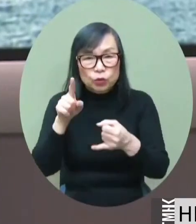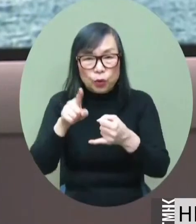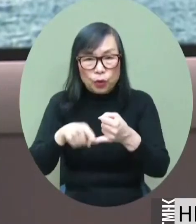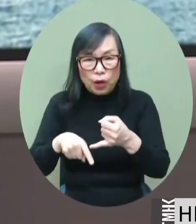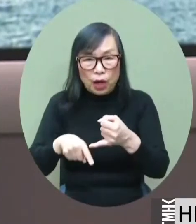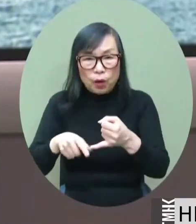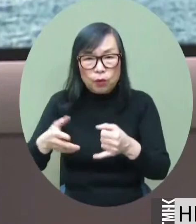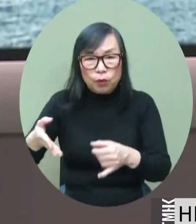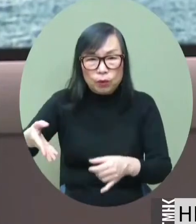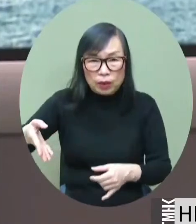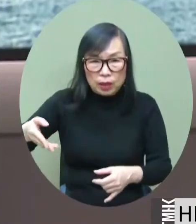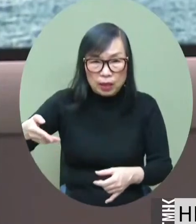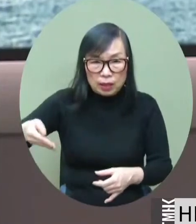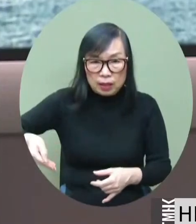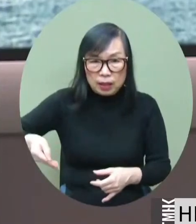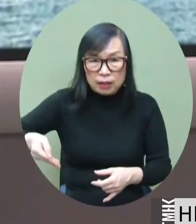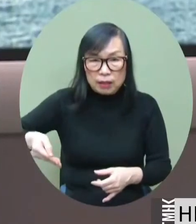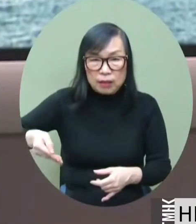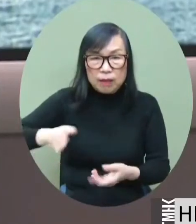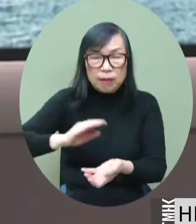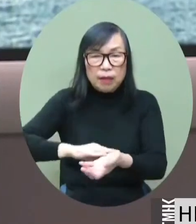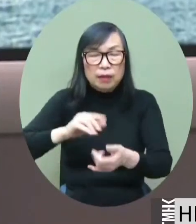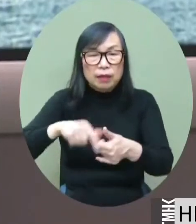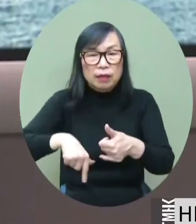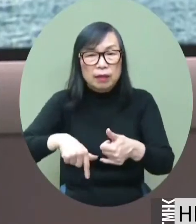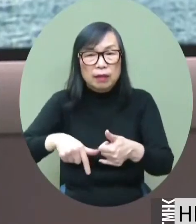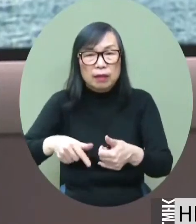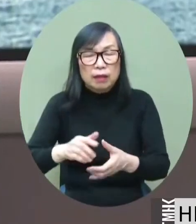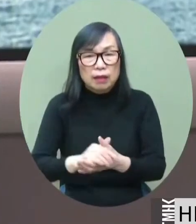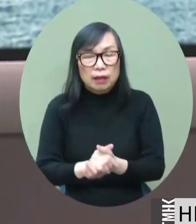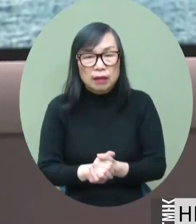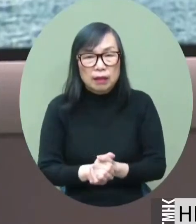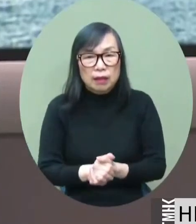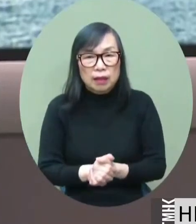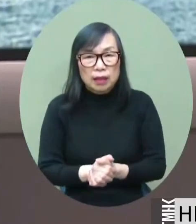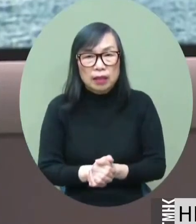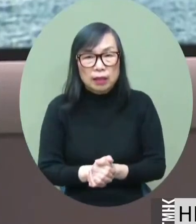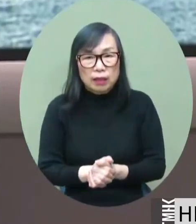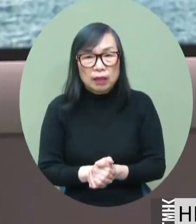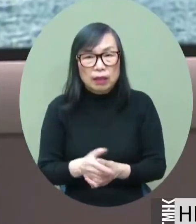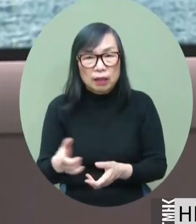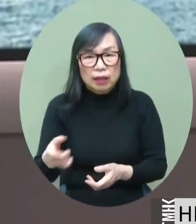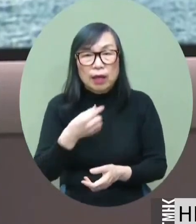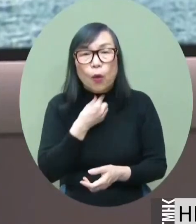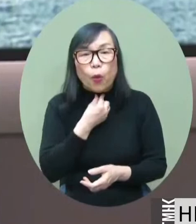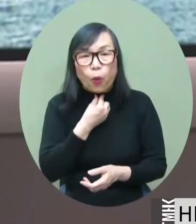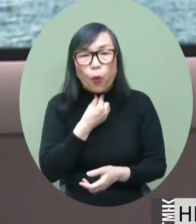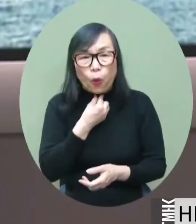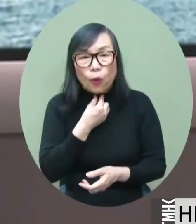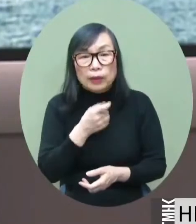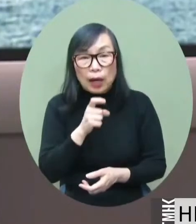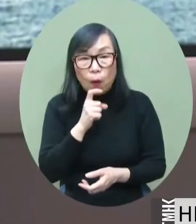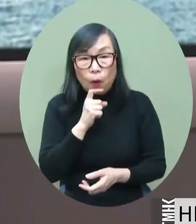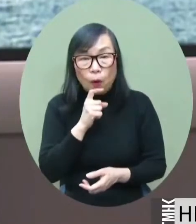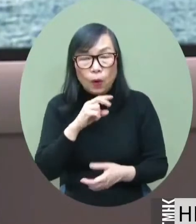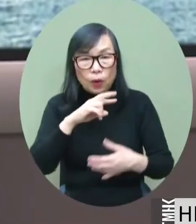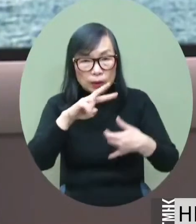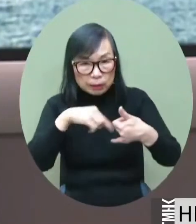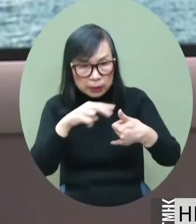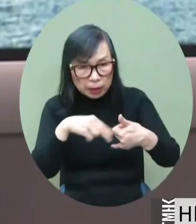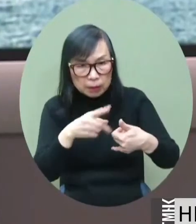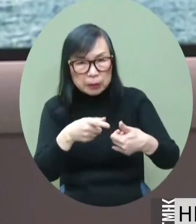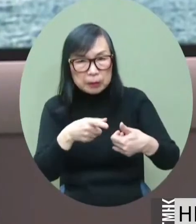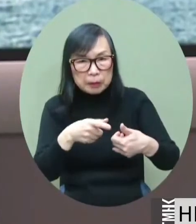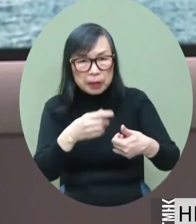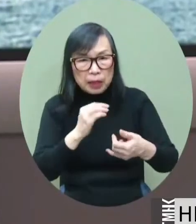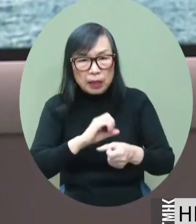and he could be classified to be an end-stage renal failure case, and